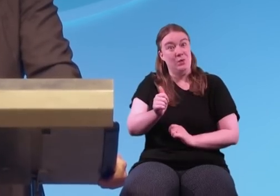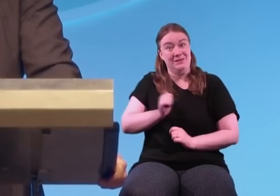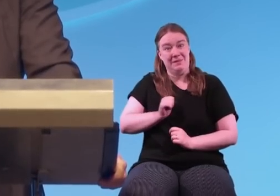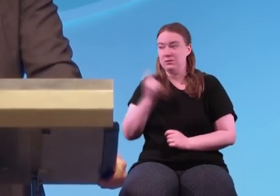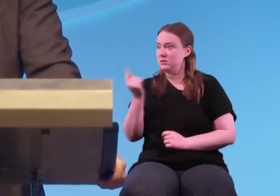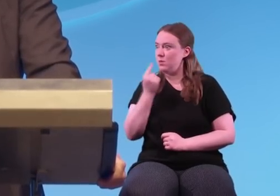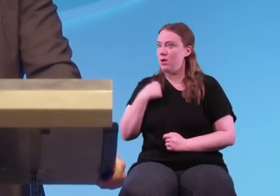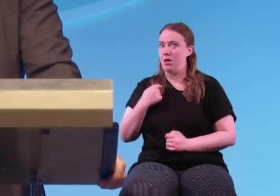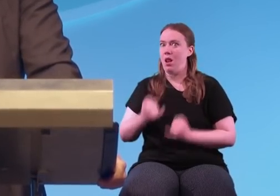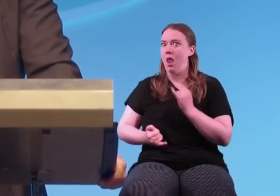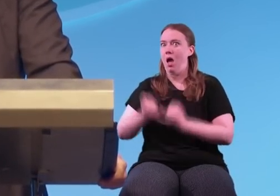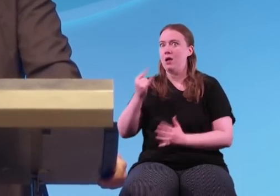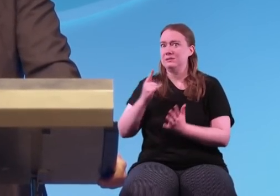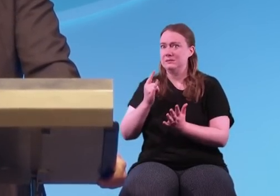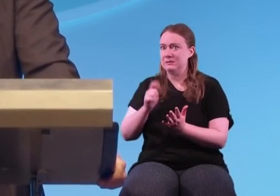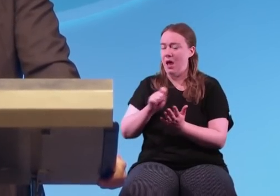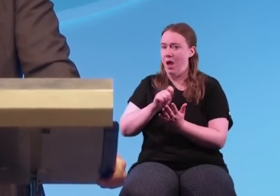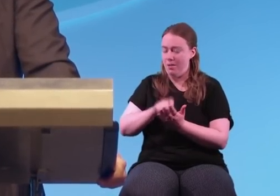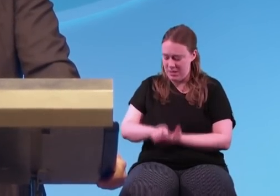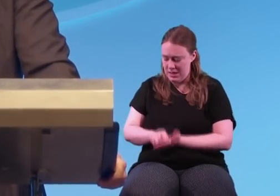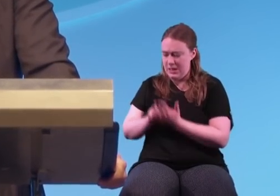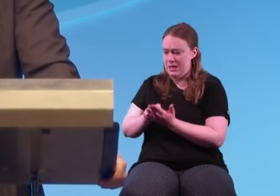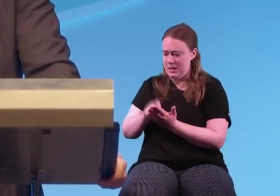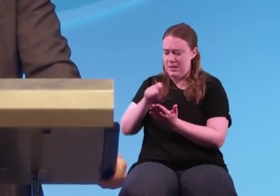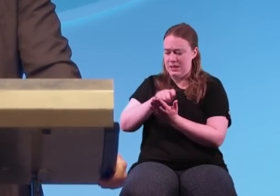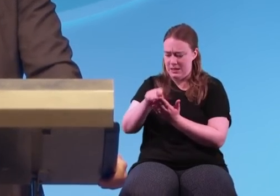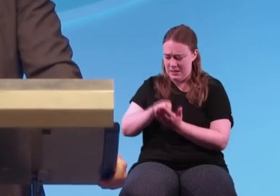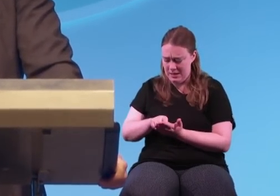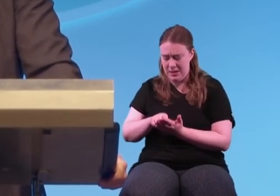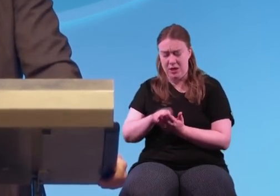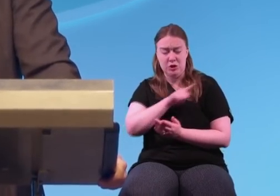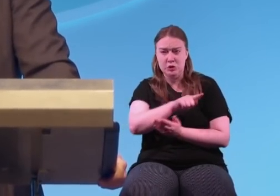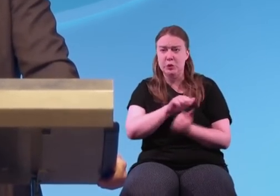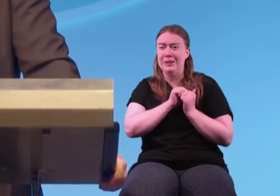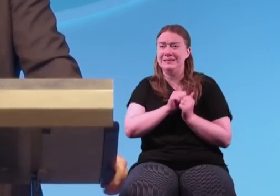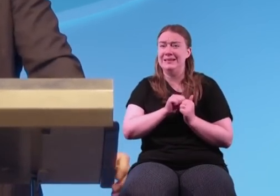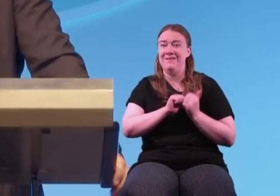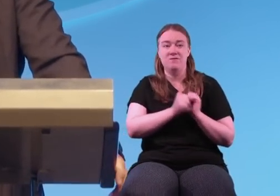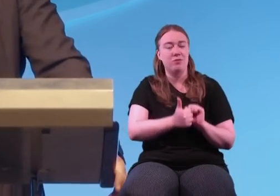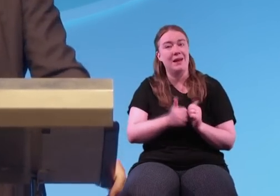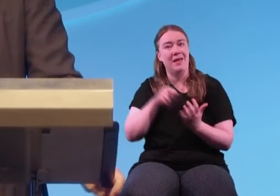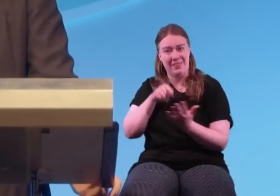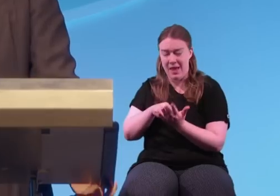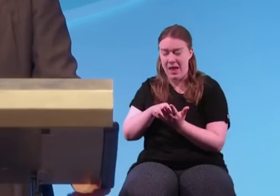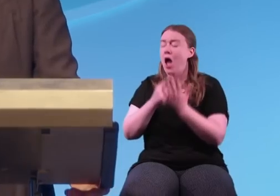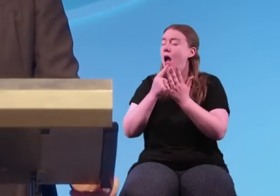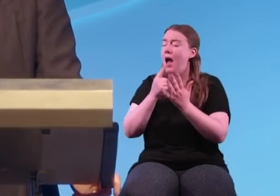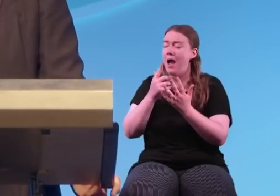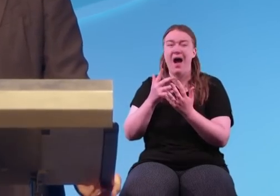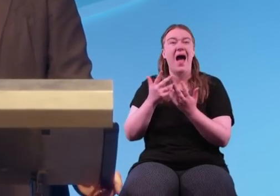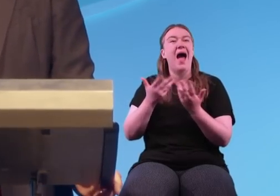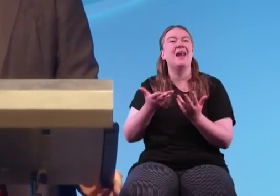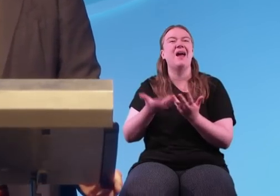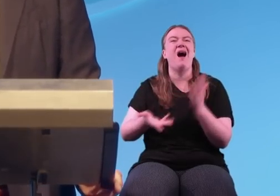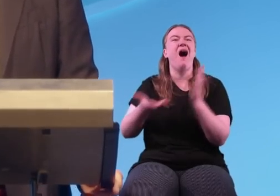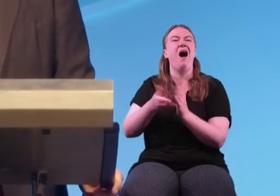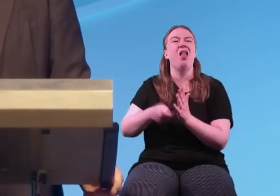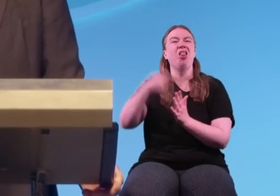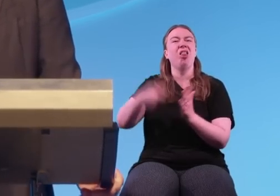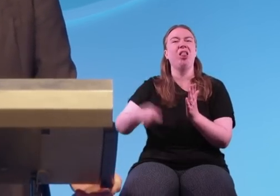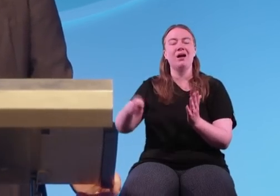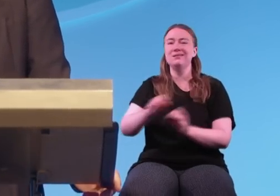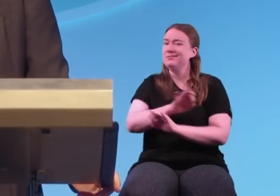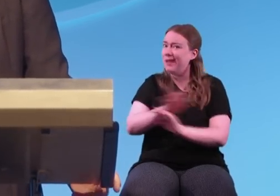friend, there would be no extraneous material in it. It would all be foundational and it would